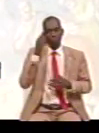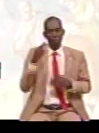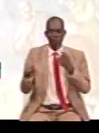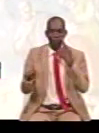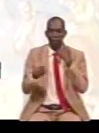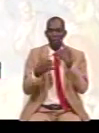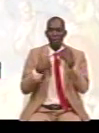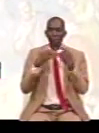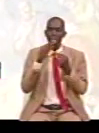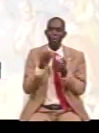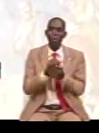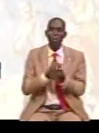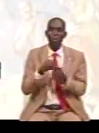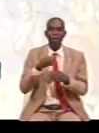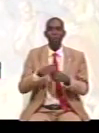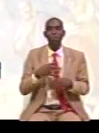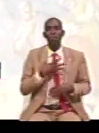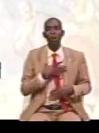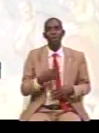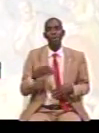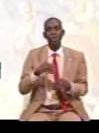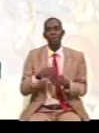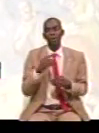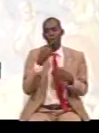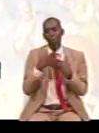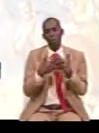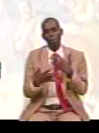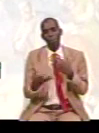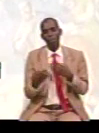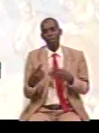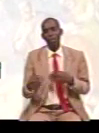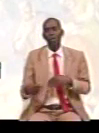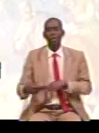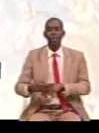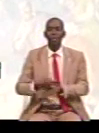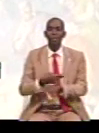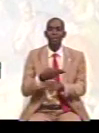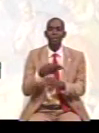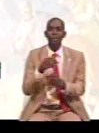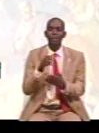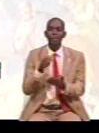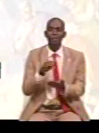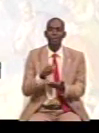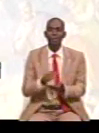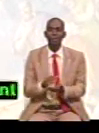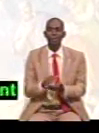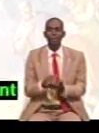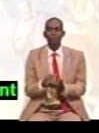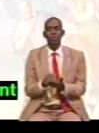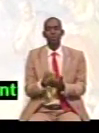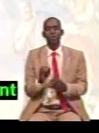washed white in the blood of the land. Whoa.